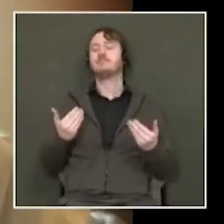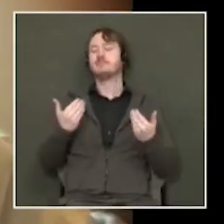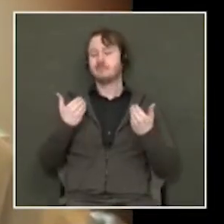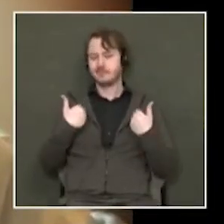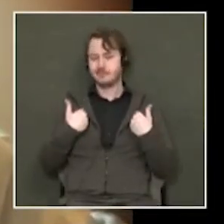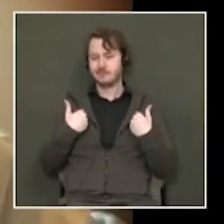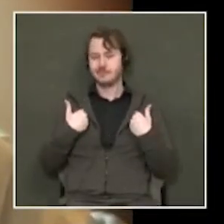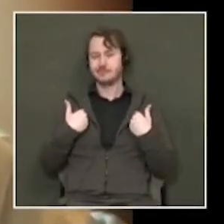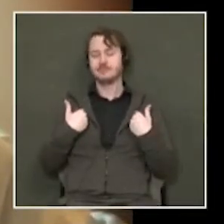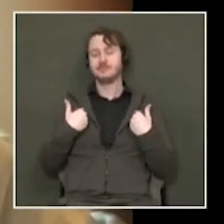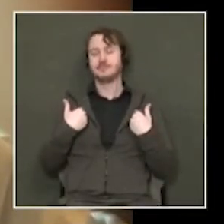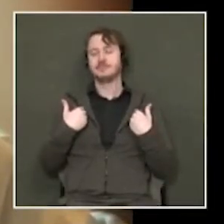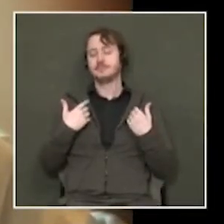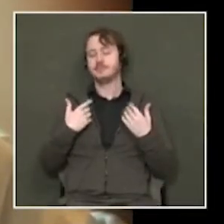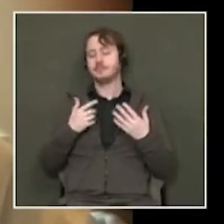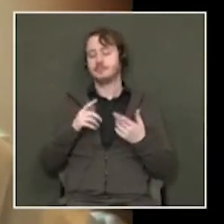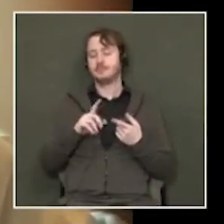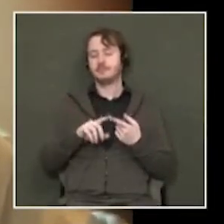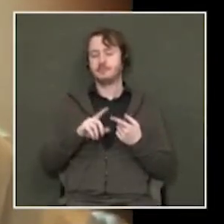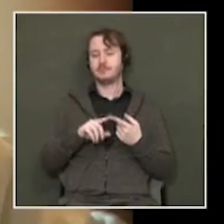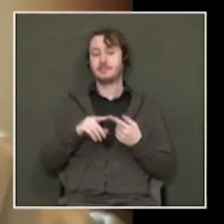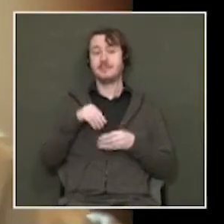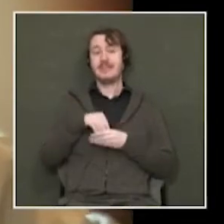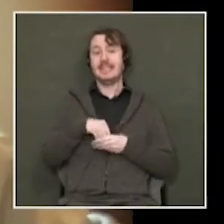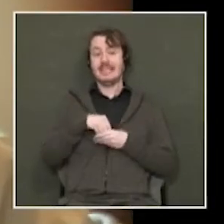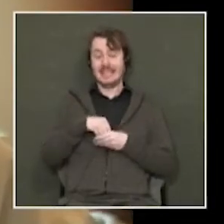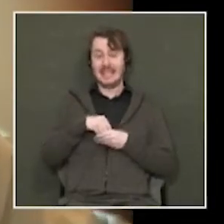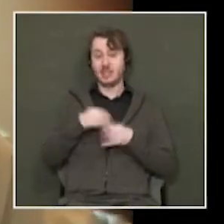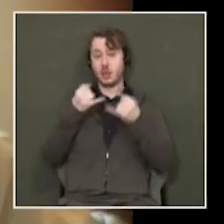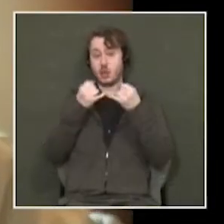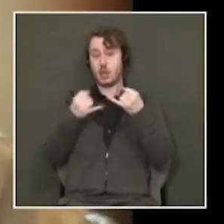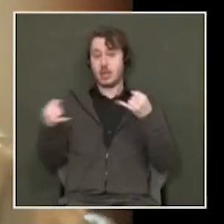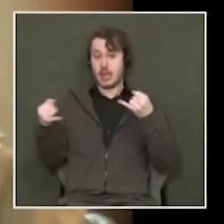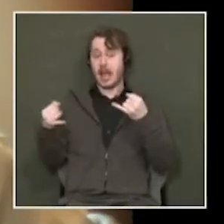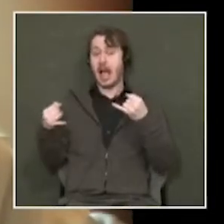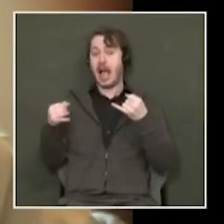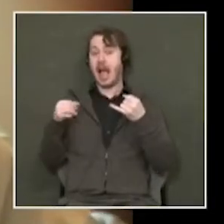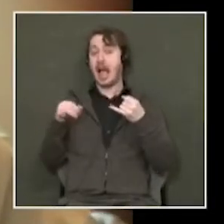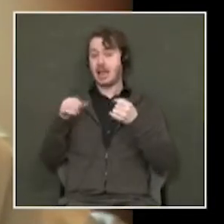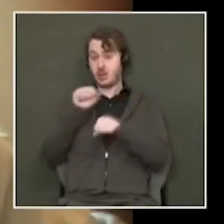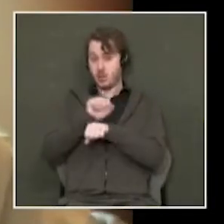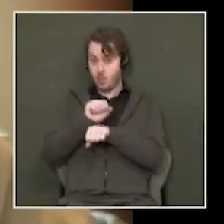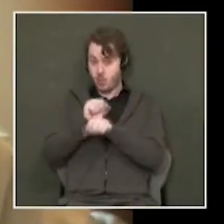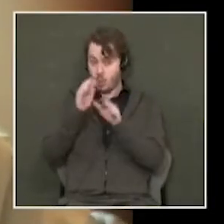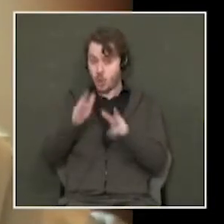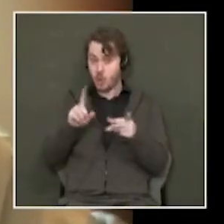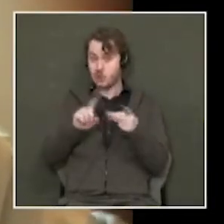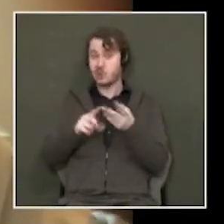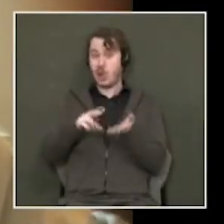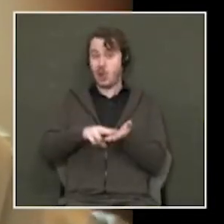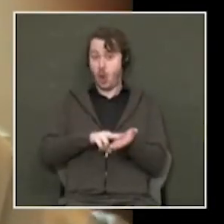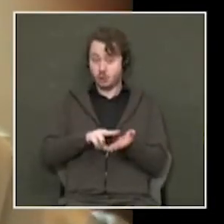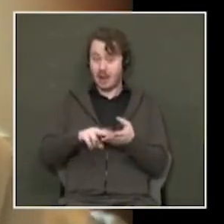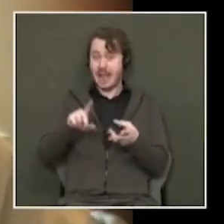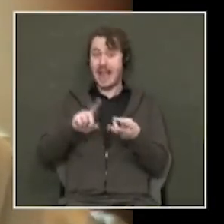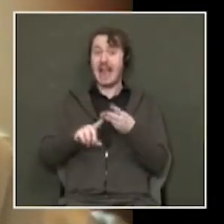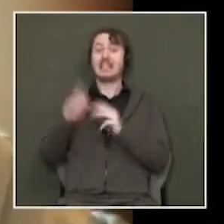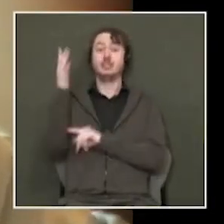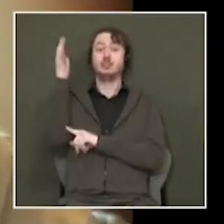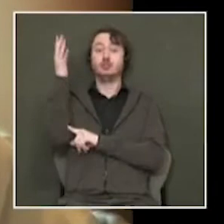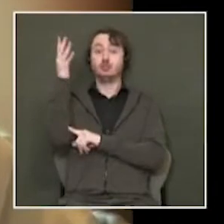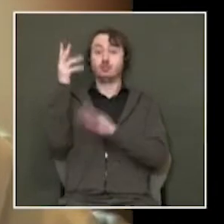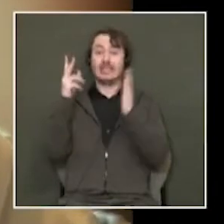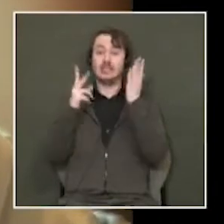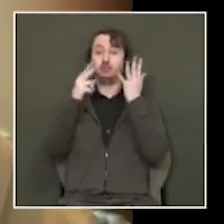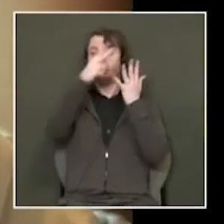all our internal line crews. We've got contract crews. We've got close to 35 tree trimming crews